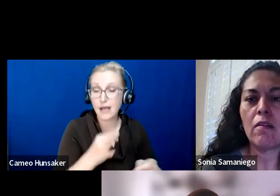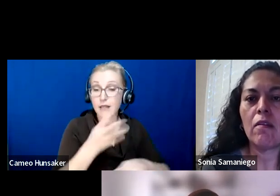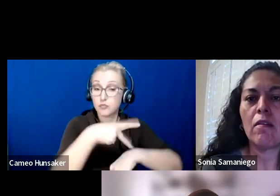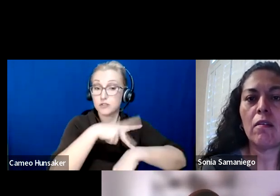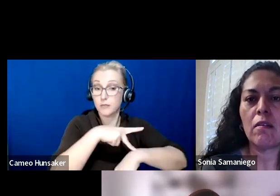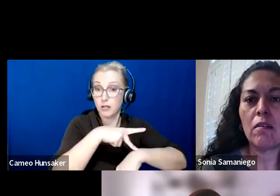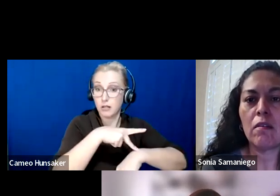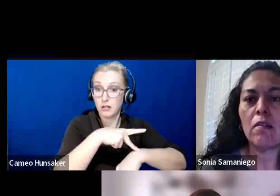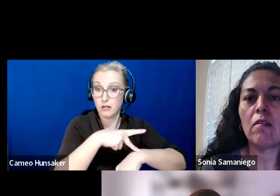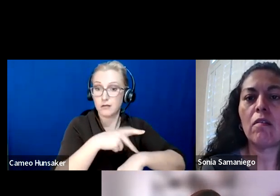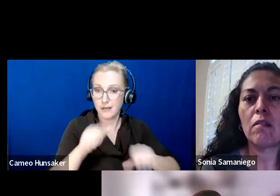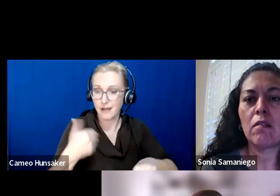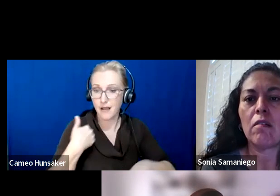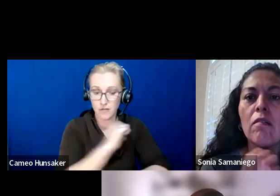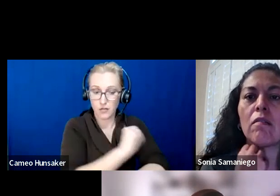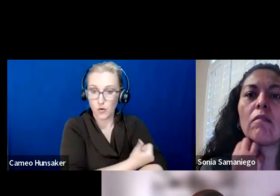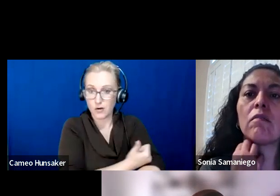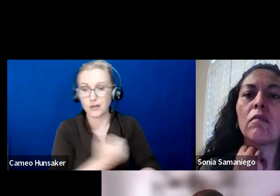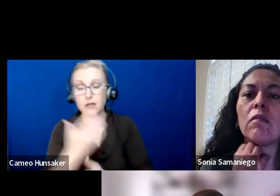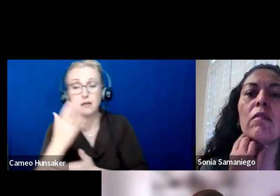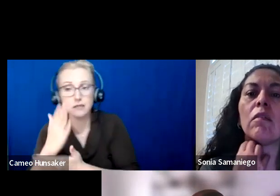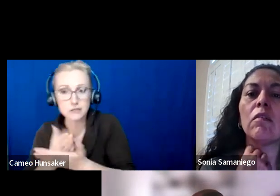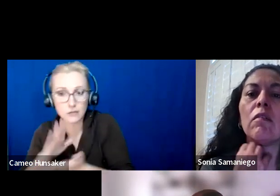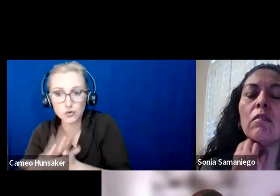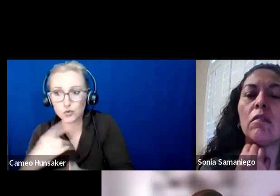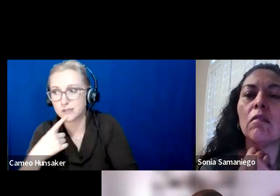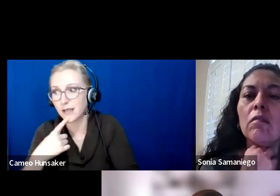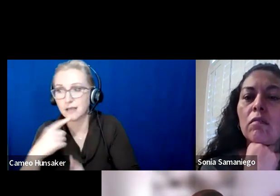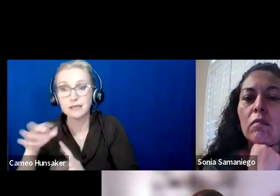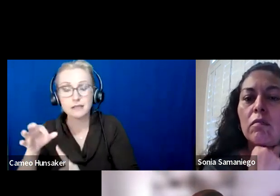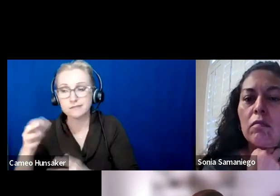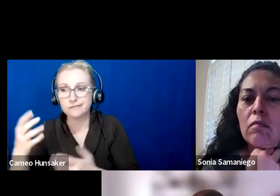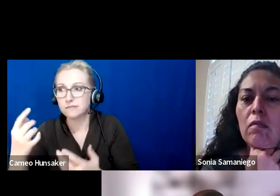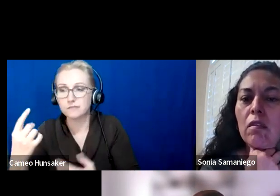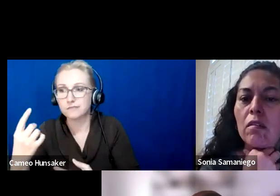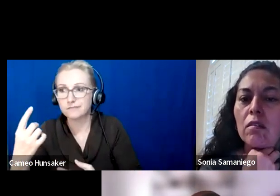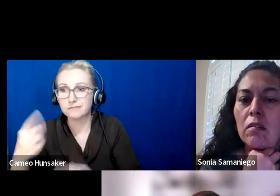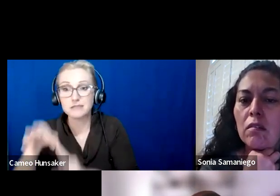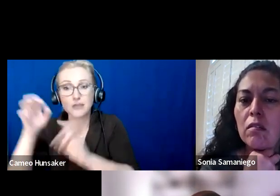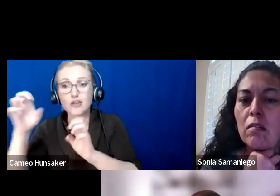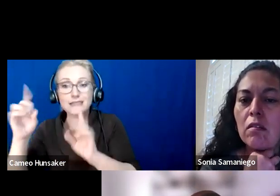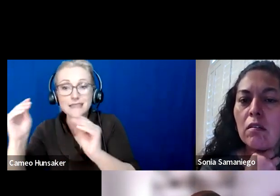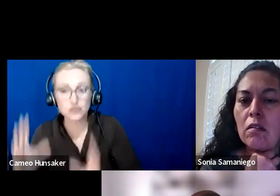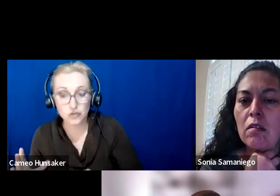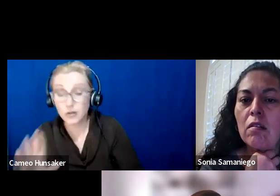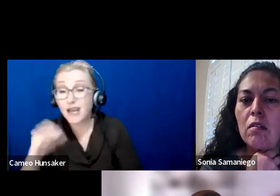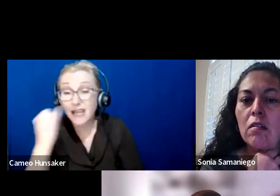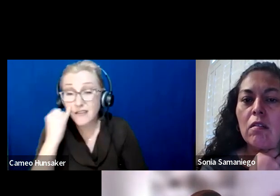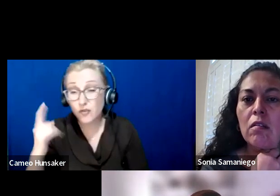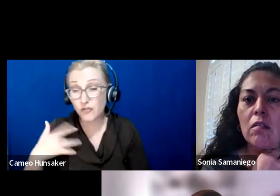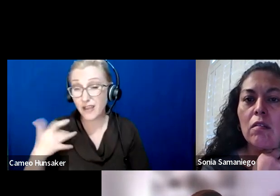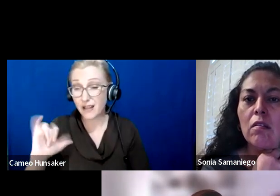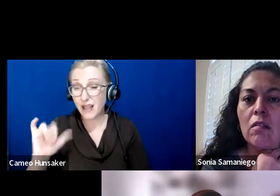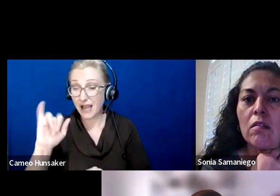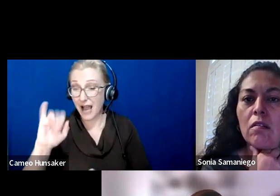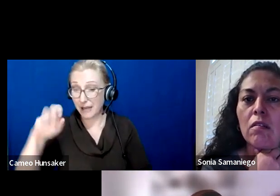whole district. If you're in doubt, you know, that your IEP team is complete, or that, you know, you have